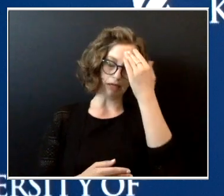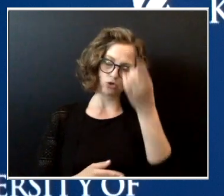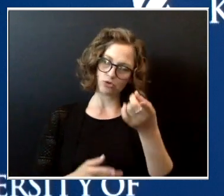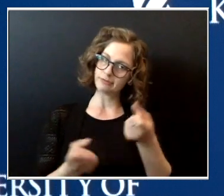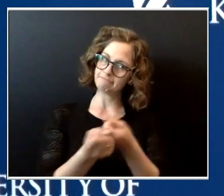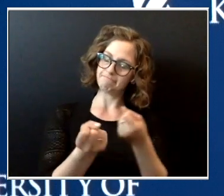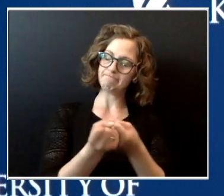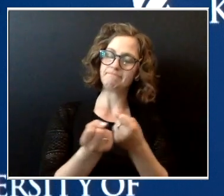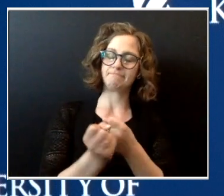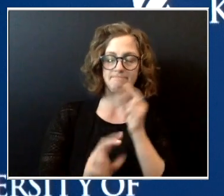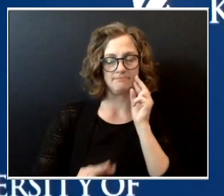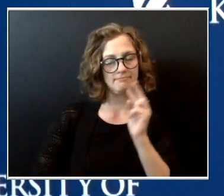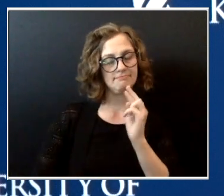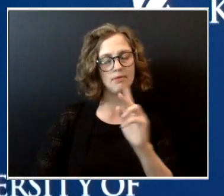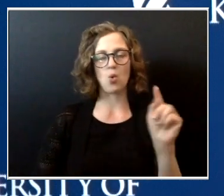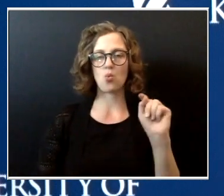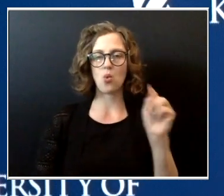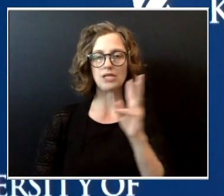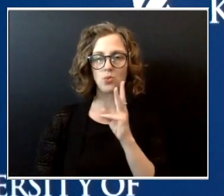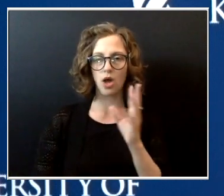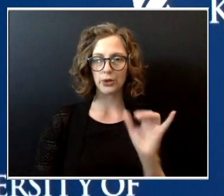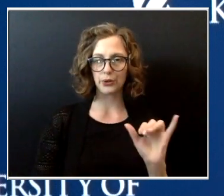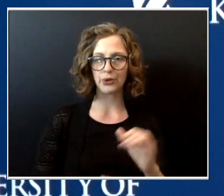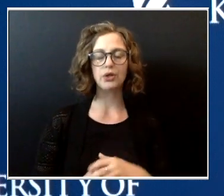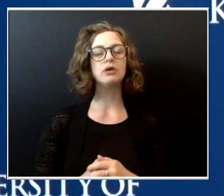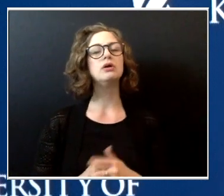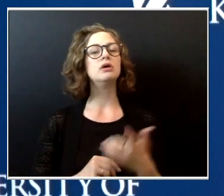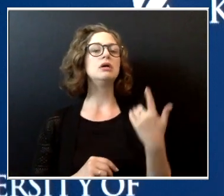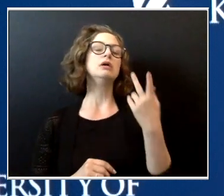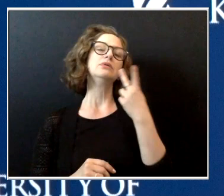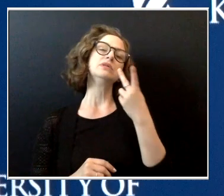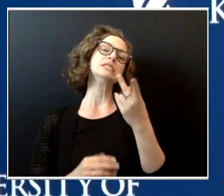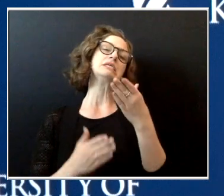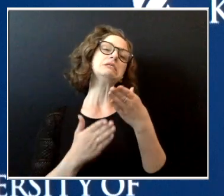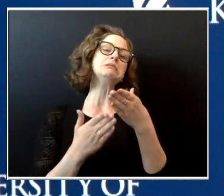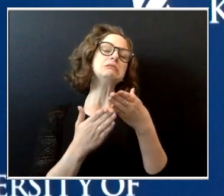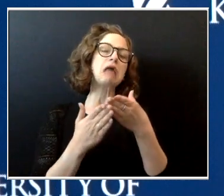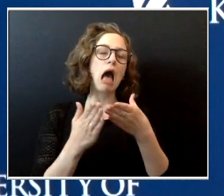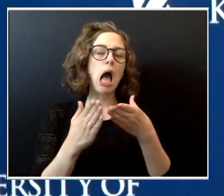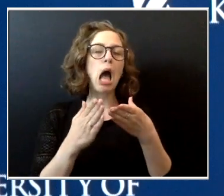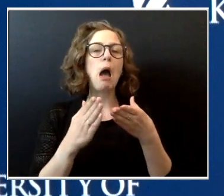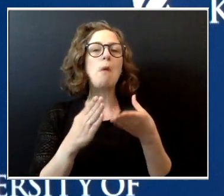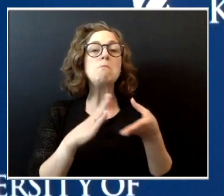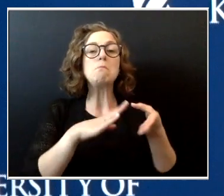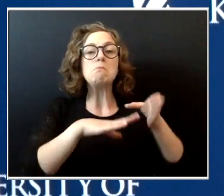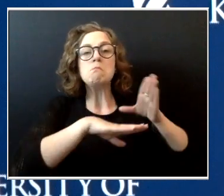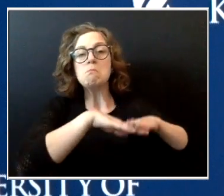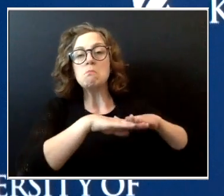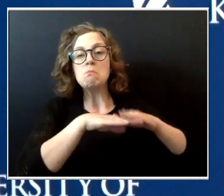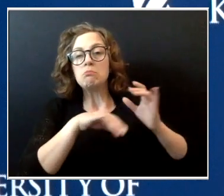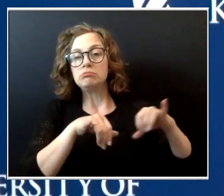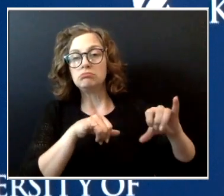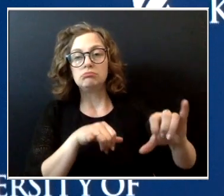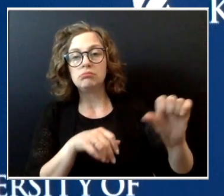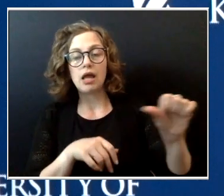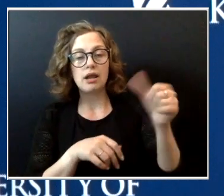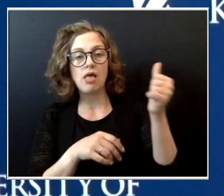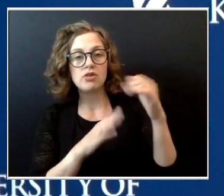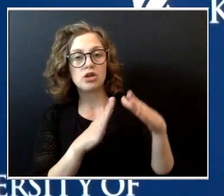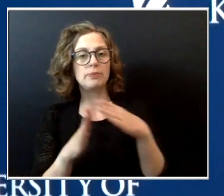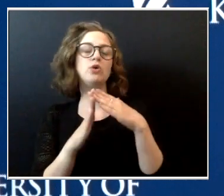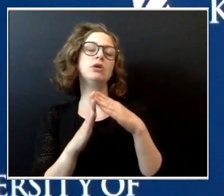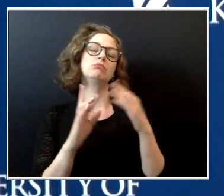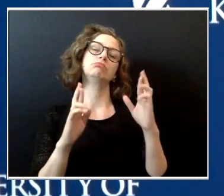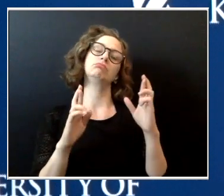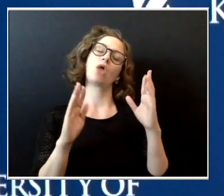we are seeing maybe some increased trends in some other states and communities. Hopefully, it will not be as high as it was